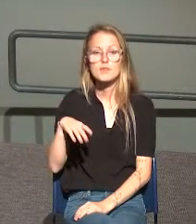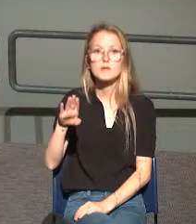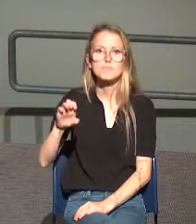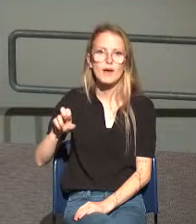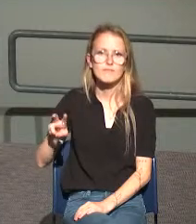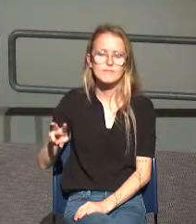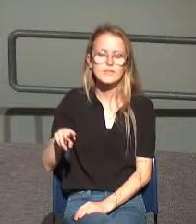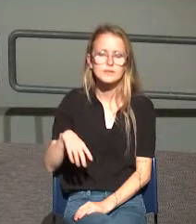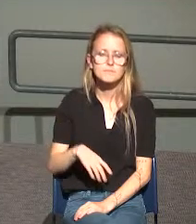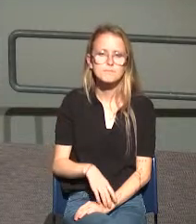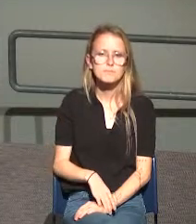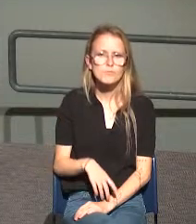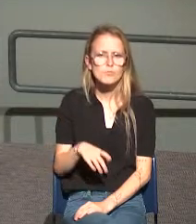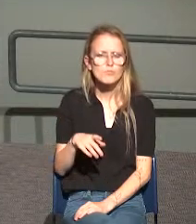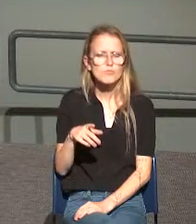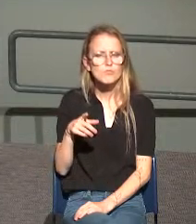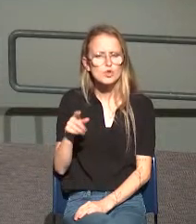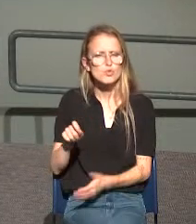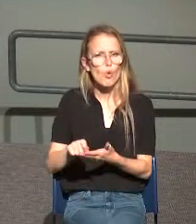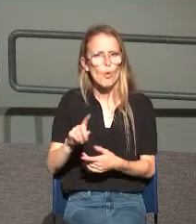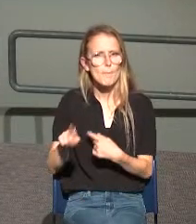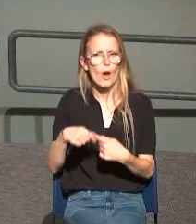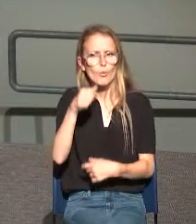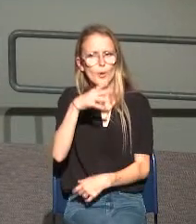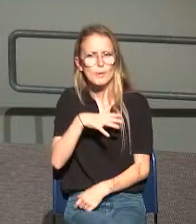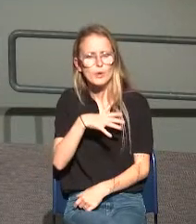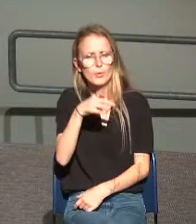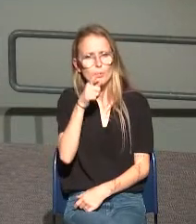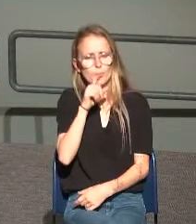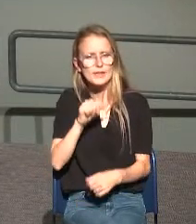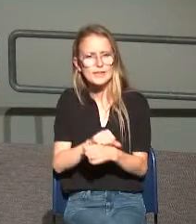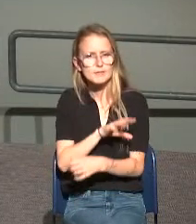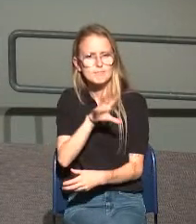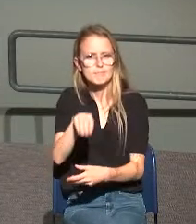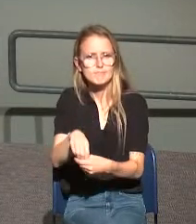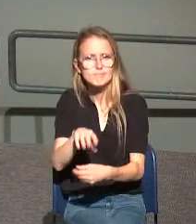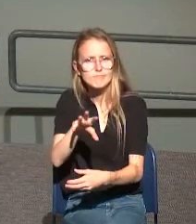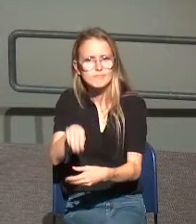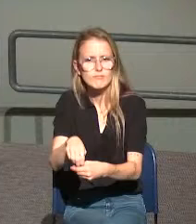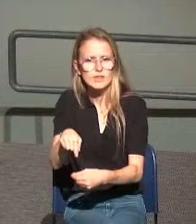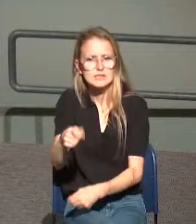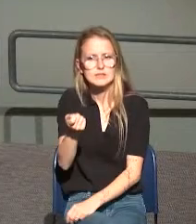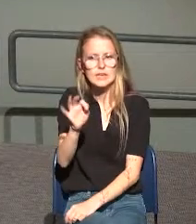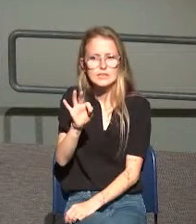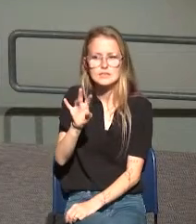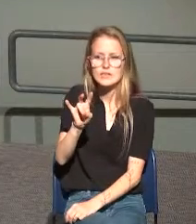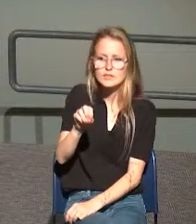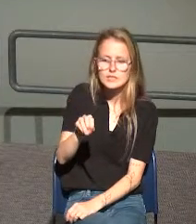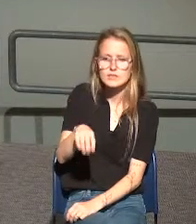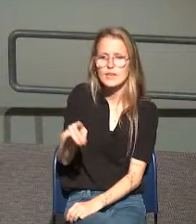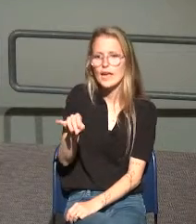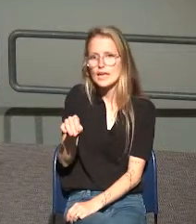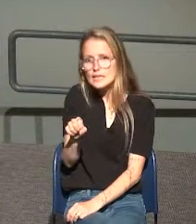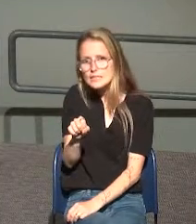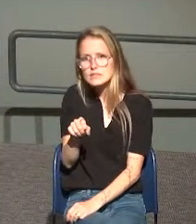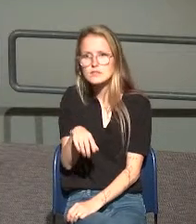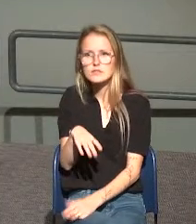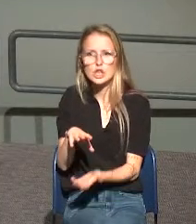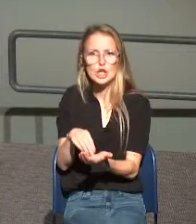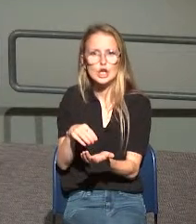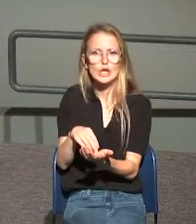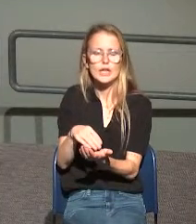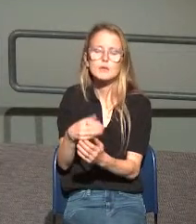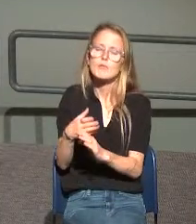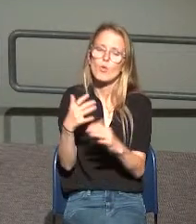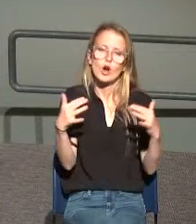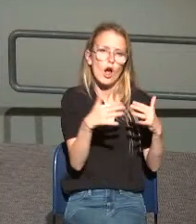by them and came alongside them throughout the 70s and 80s in their careers, leading up to, before combat exclusion